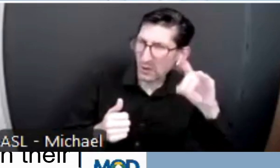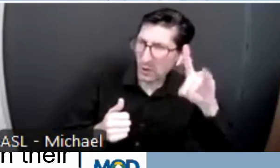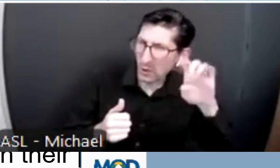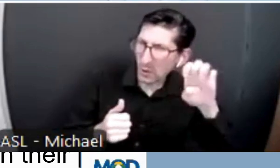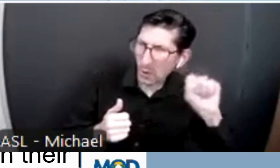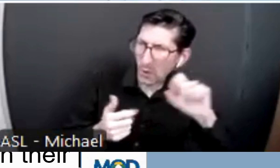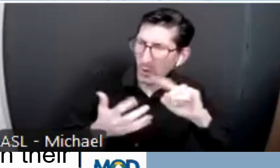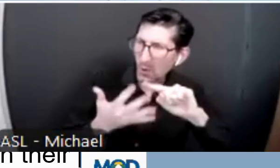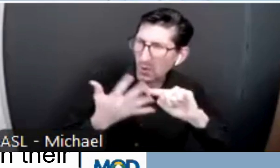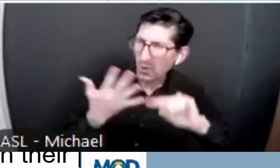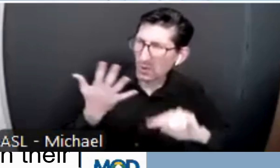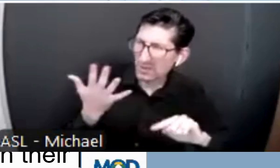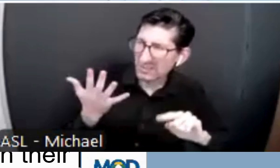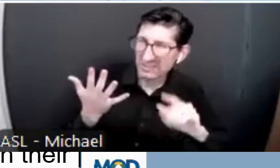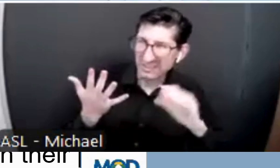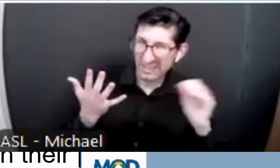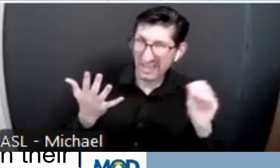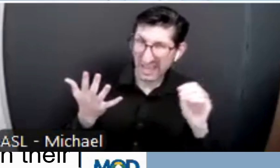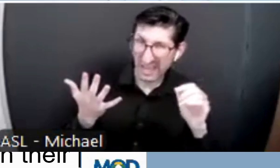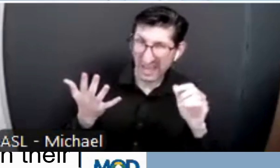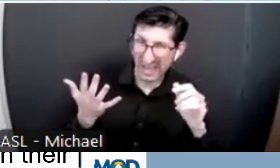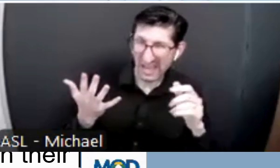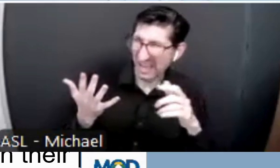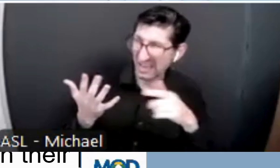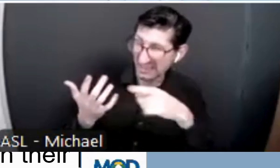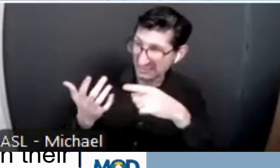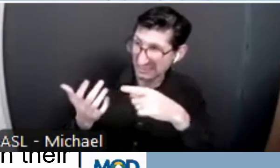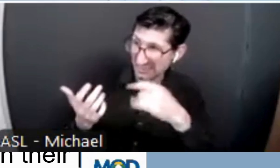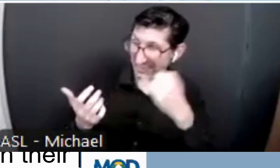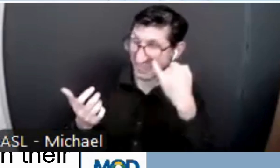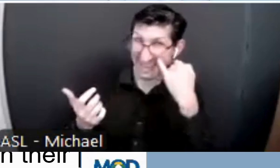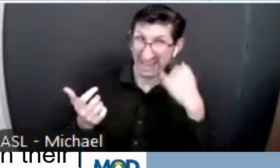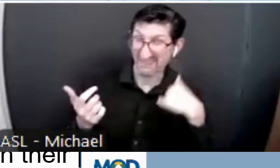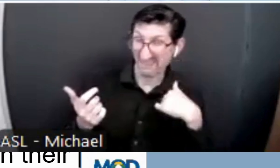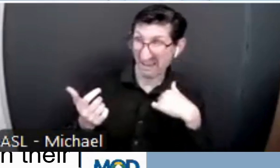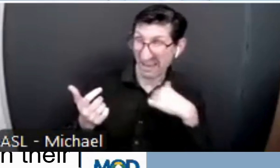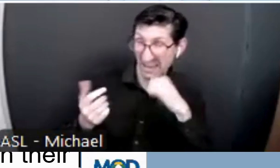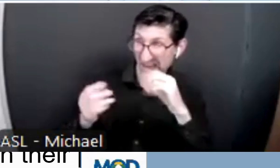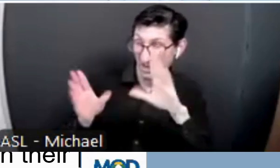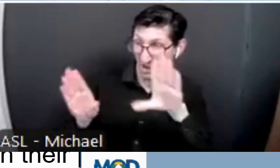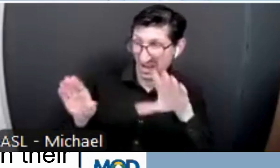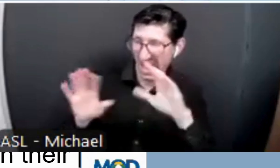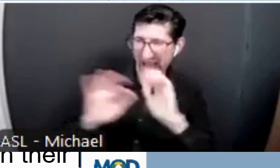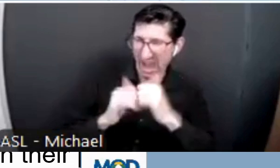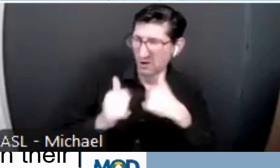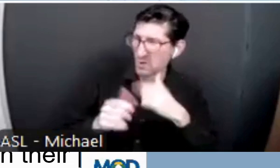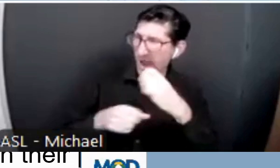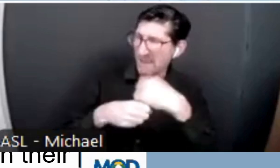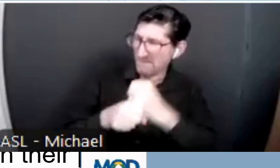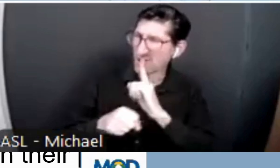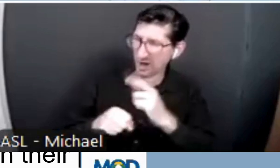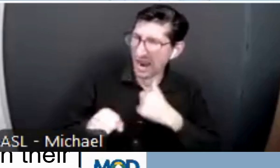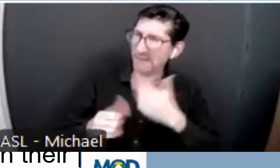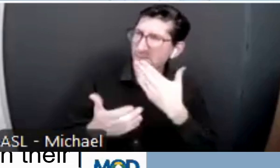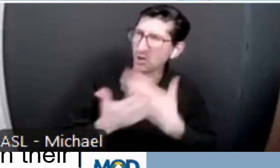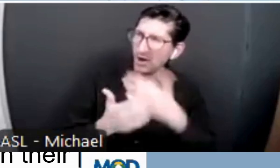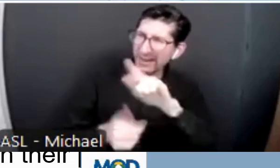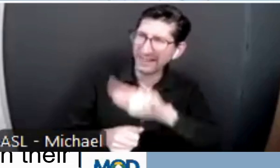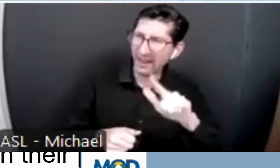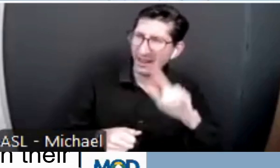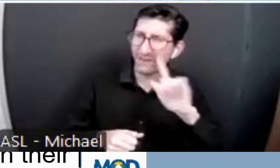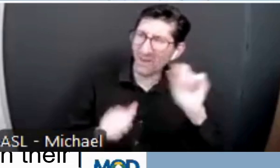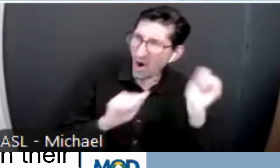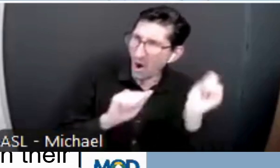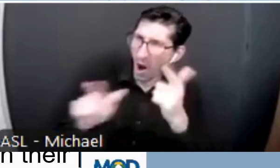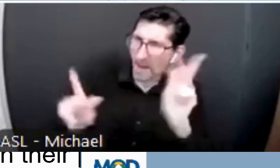and be considered a good landlord to the other residents. They may also think about, is this going to cause